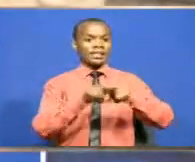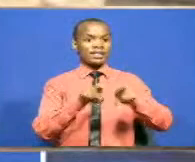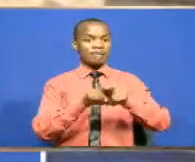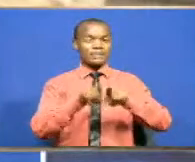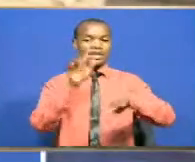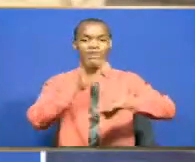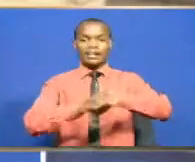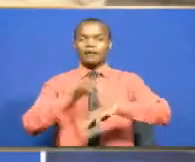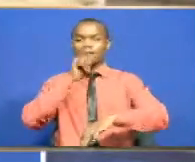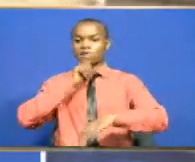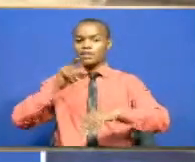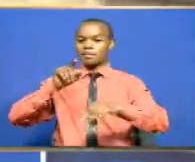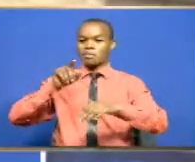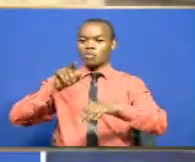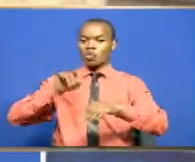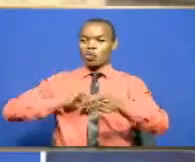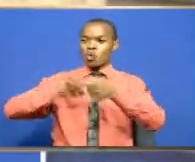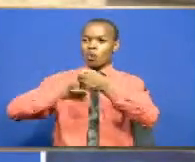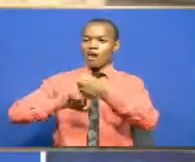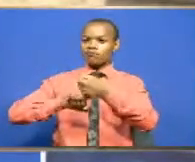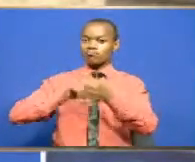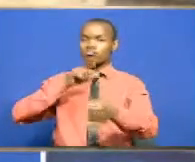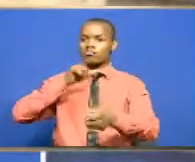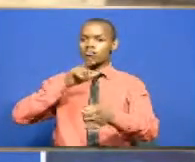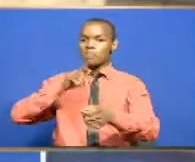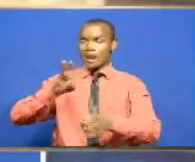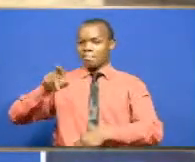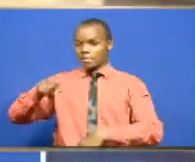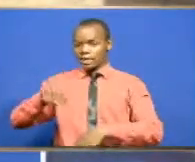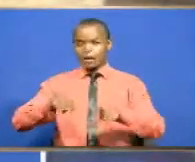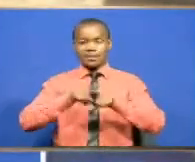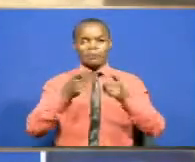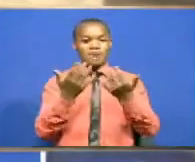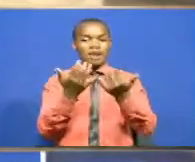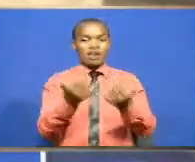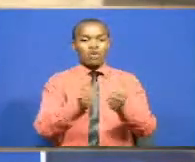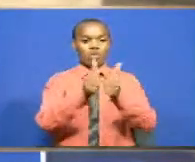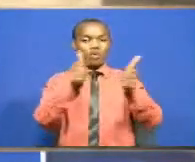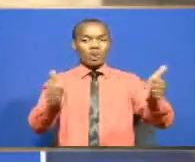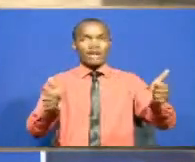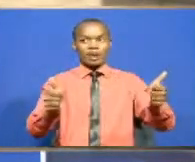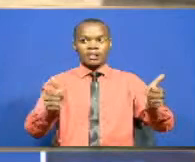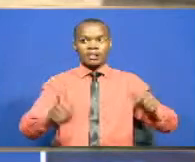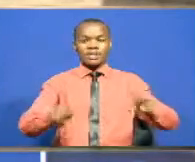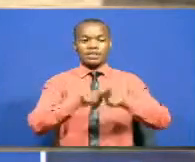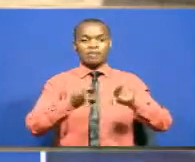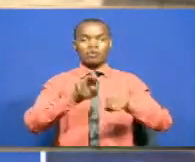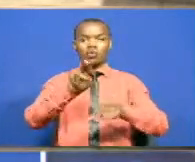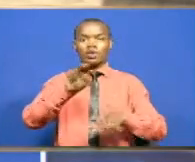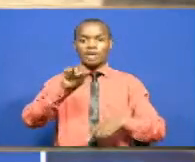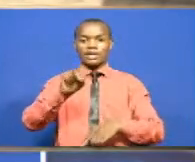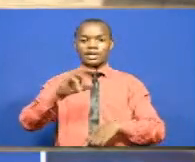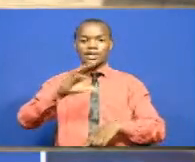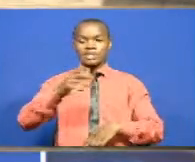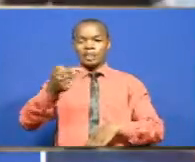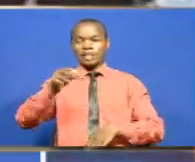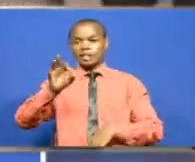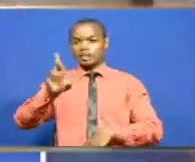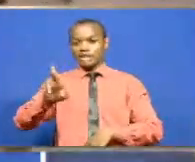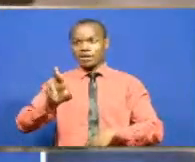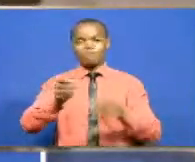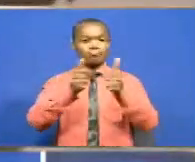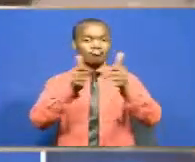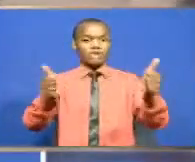wife and the four children into proper custody, and I've now handed them over to UNHCR, so they are safe.